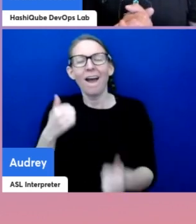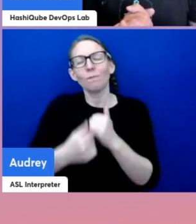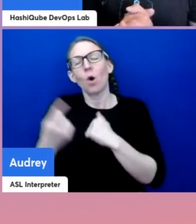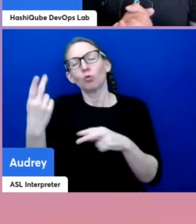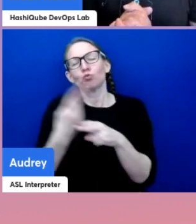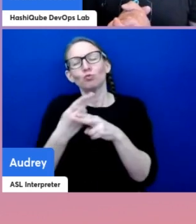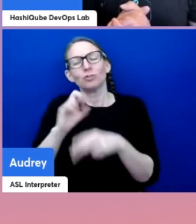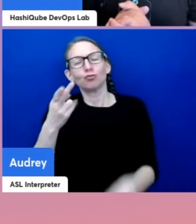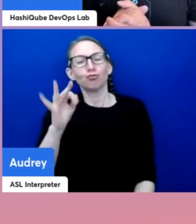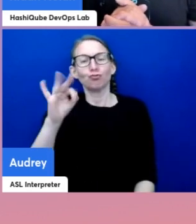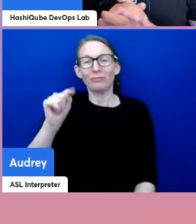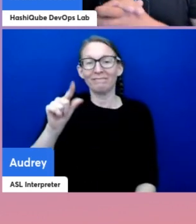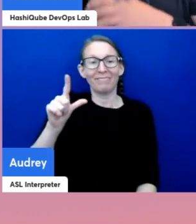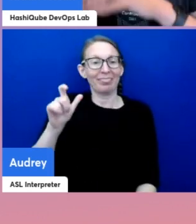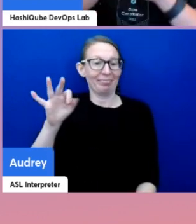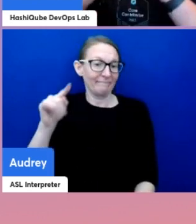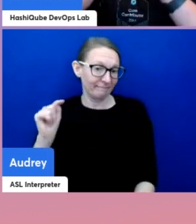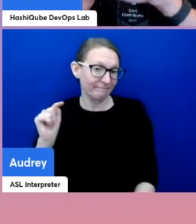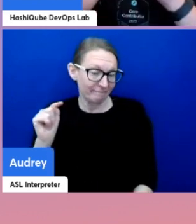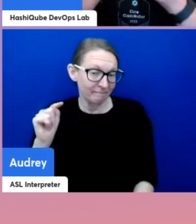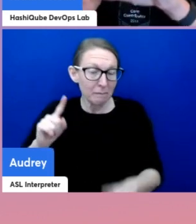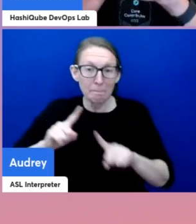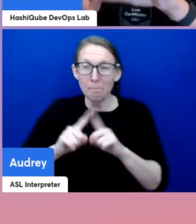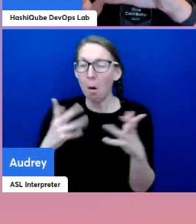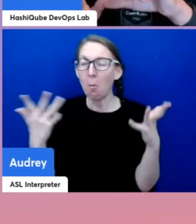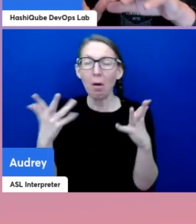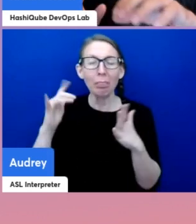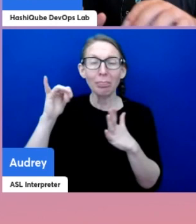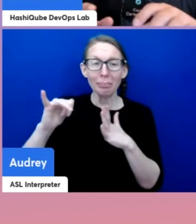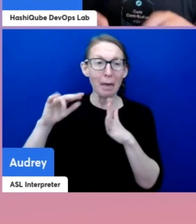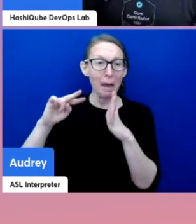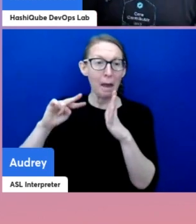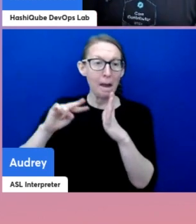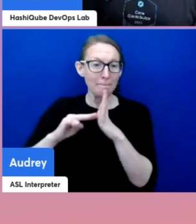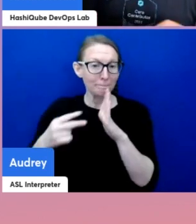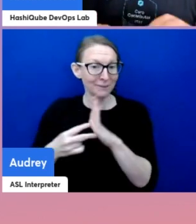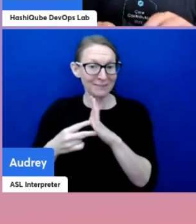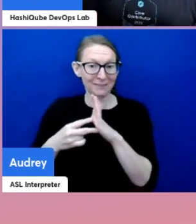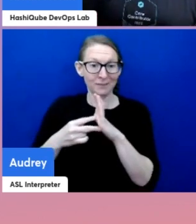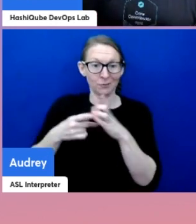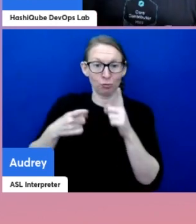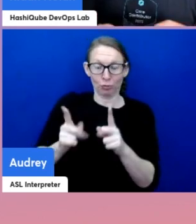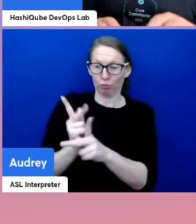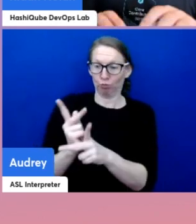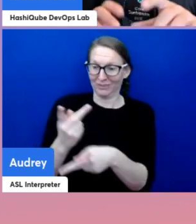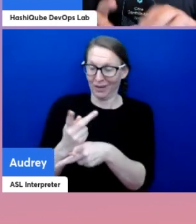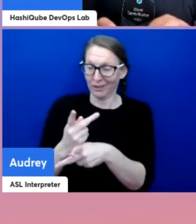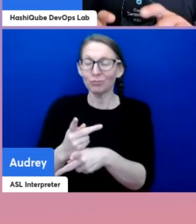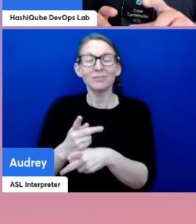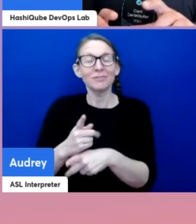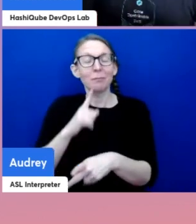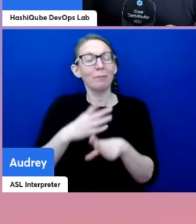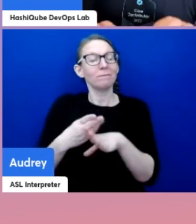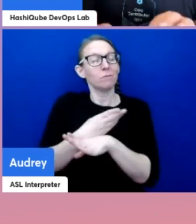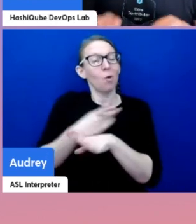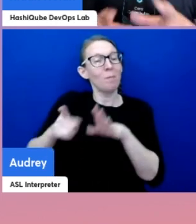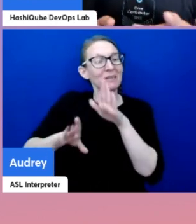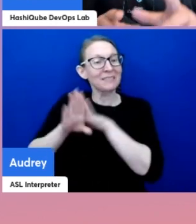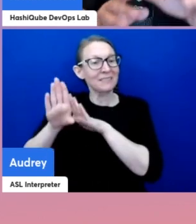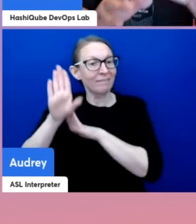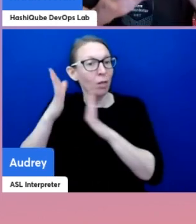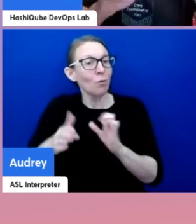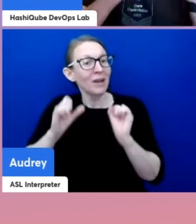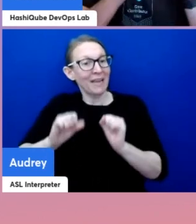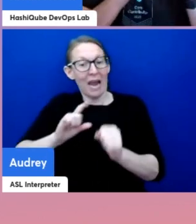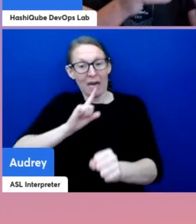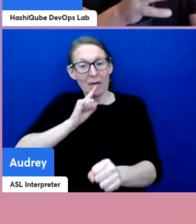left, but what this really means in production is before a developer is able to commit any